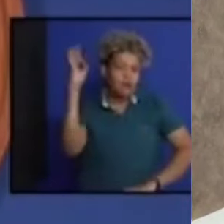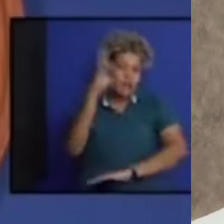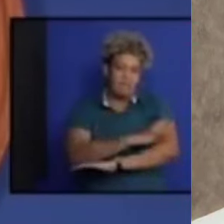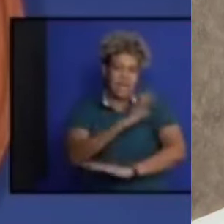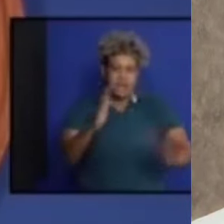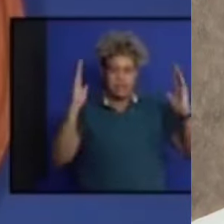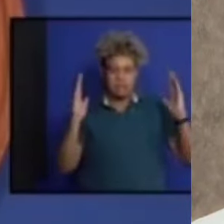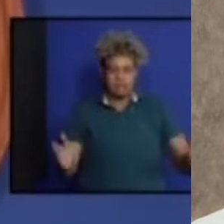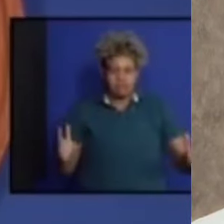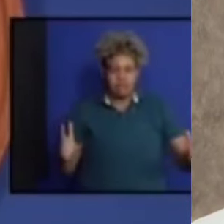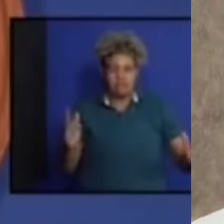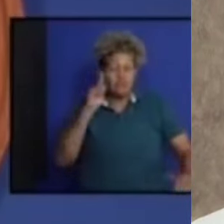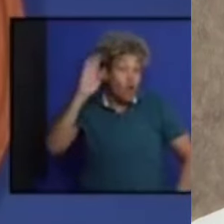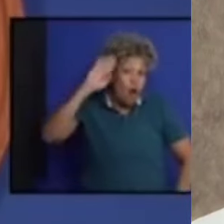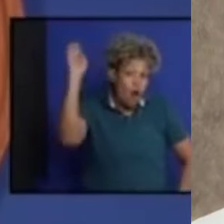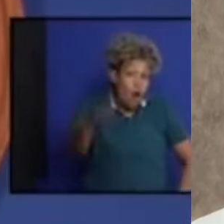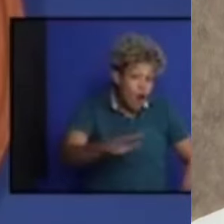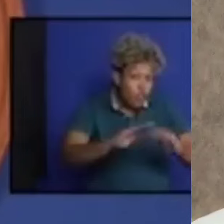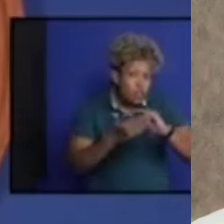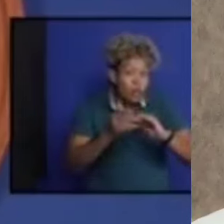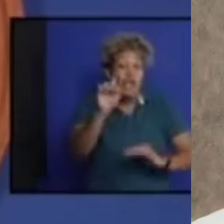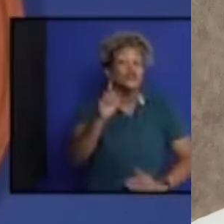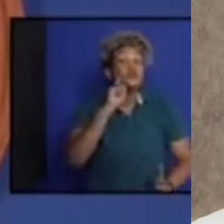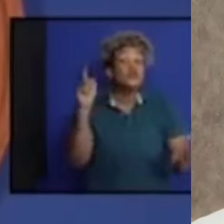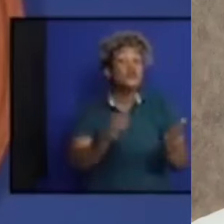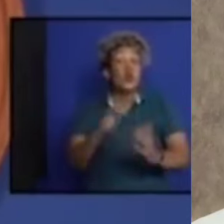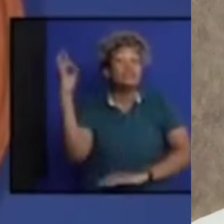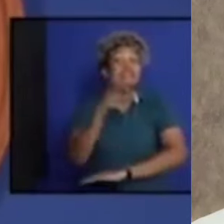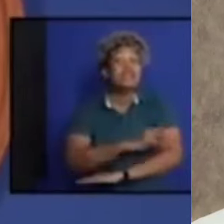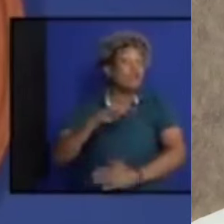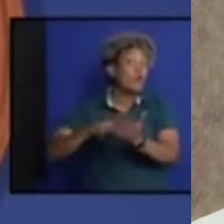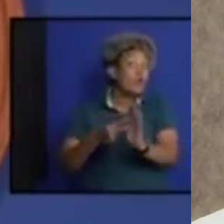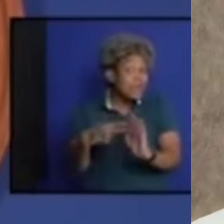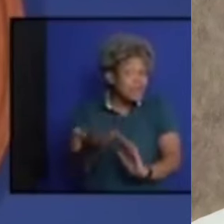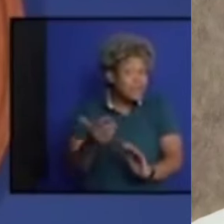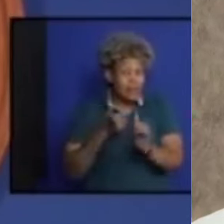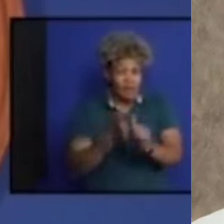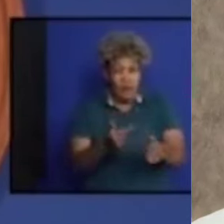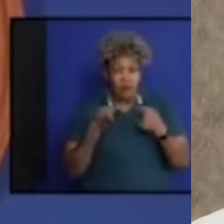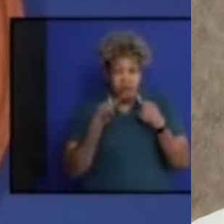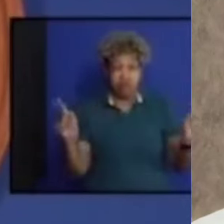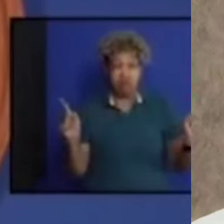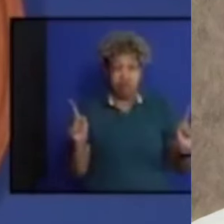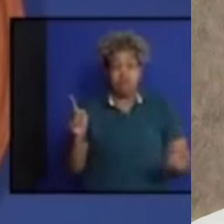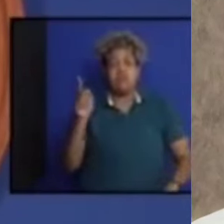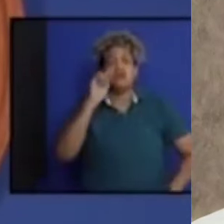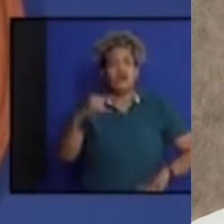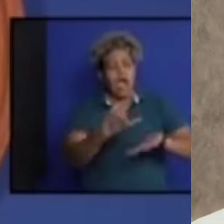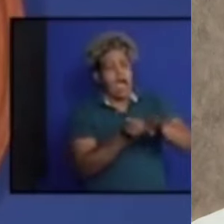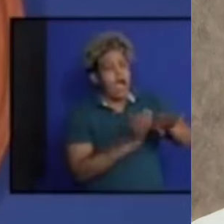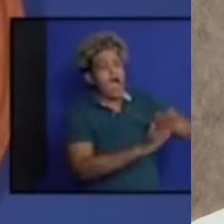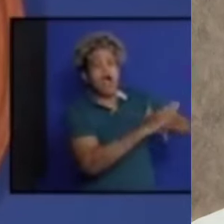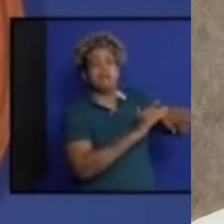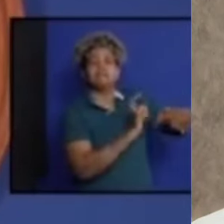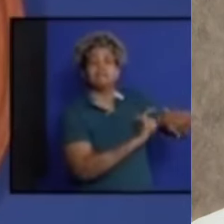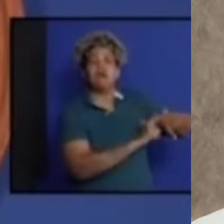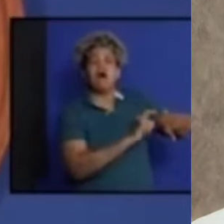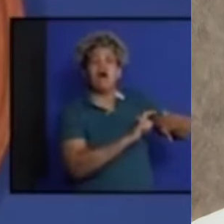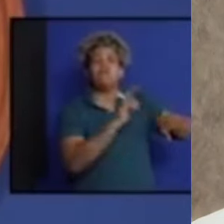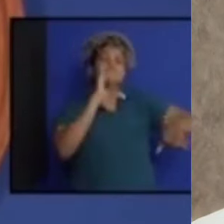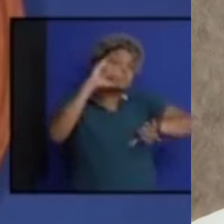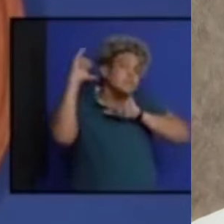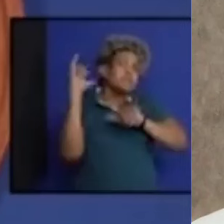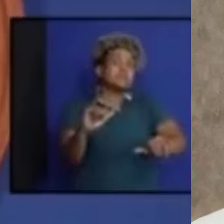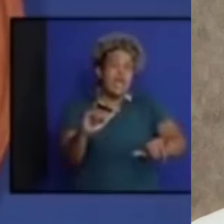7 days. All Jamaica should note that following on this declaration, an island-wide curfew will be